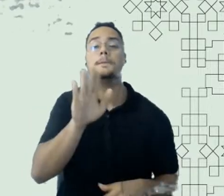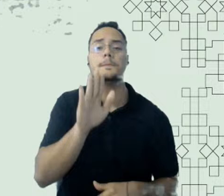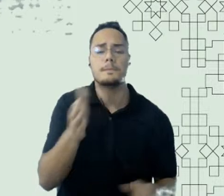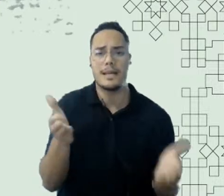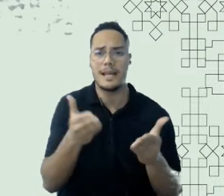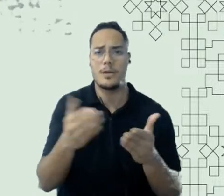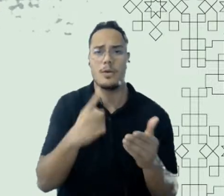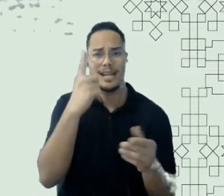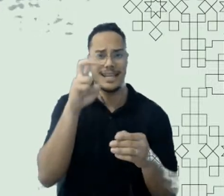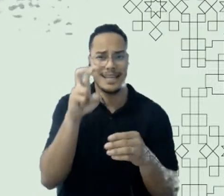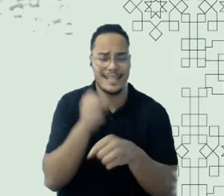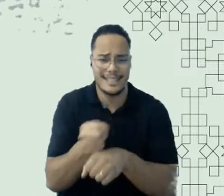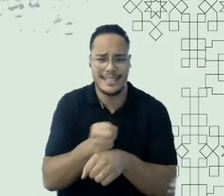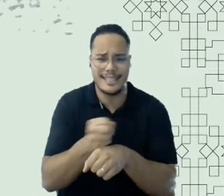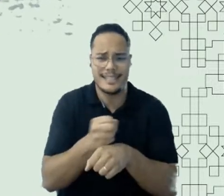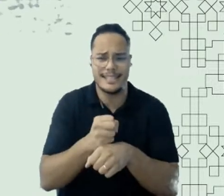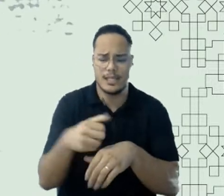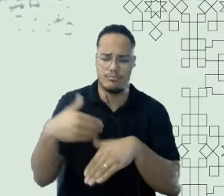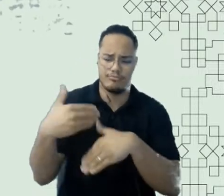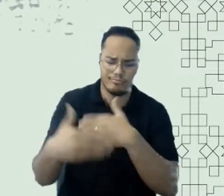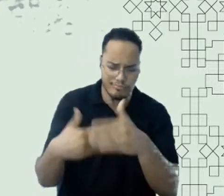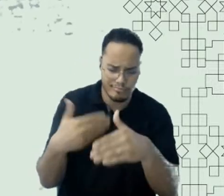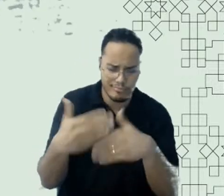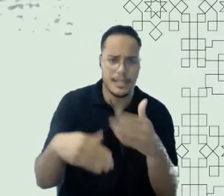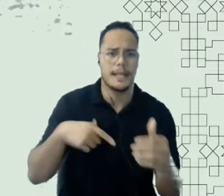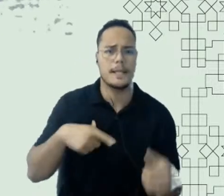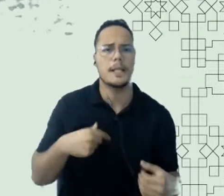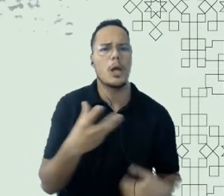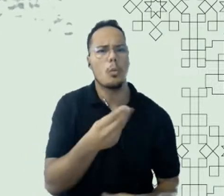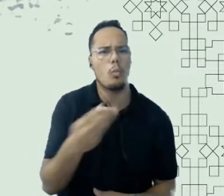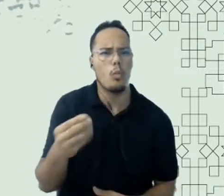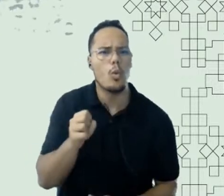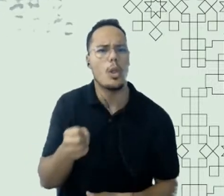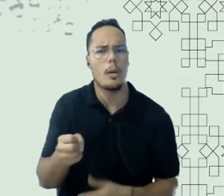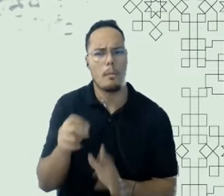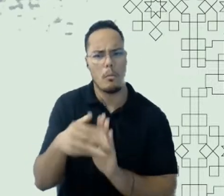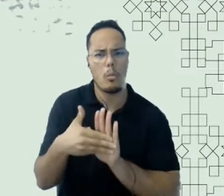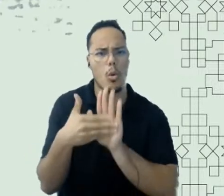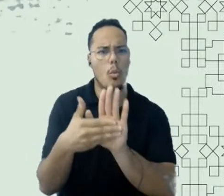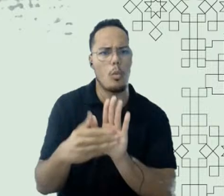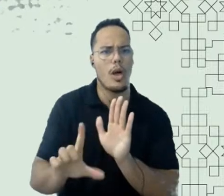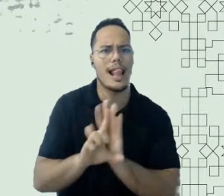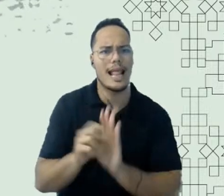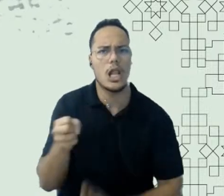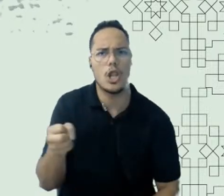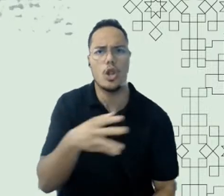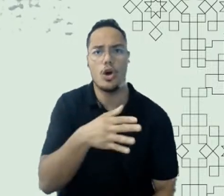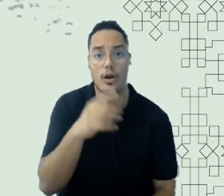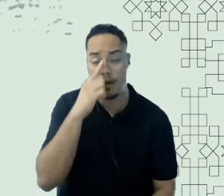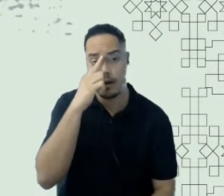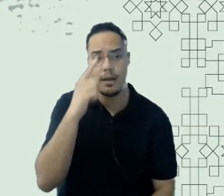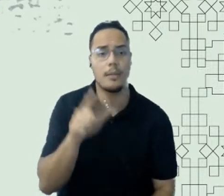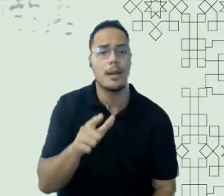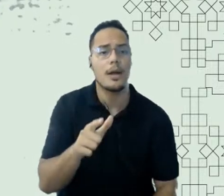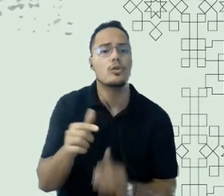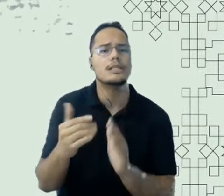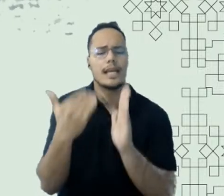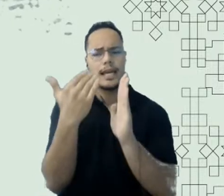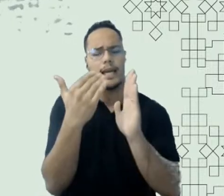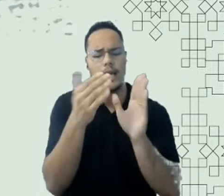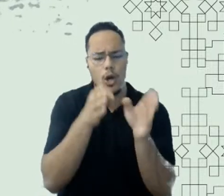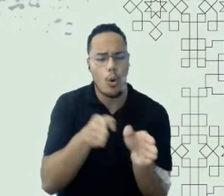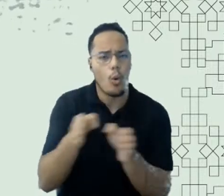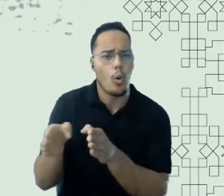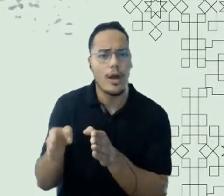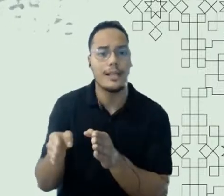new proposals of law to regulate the liability of intermediaries concerning